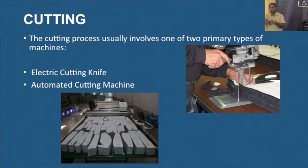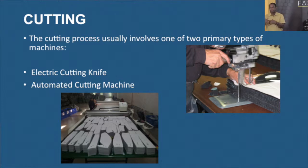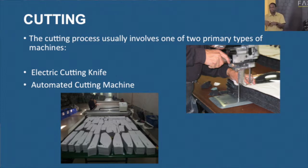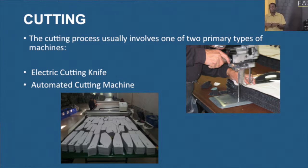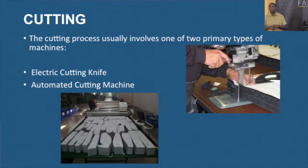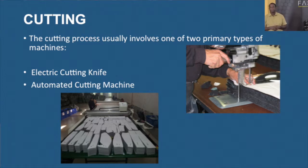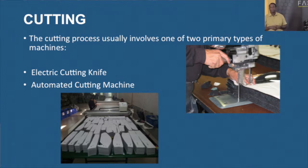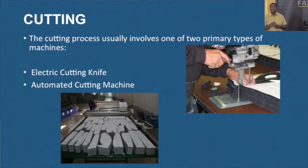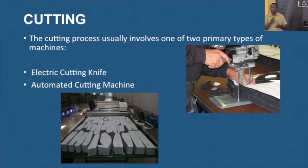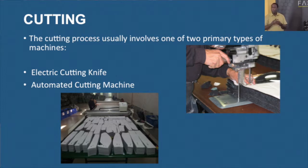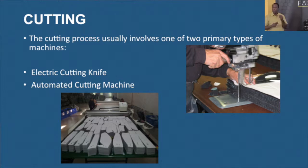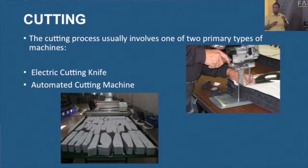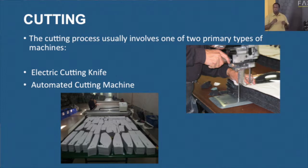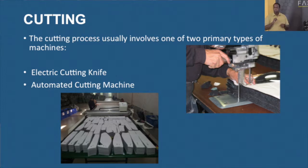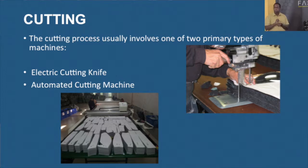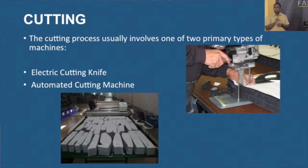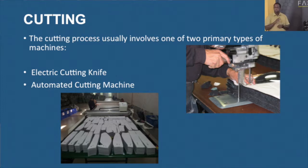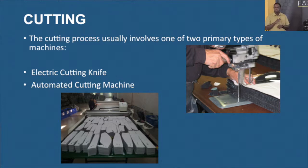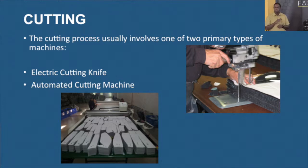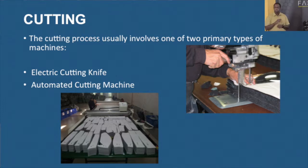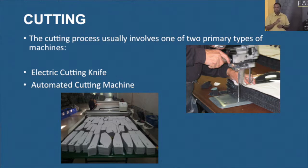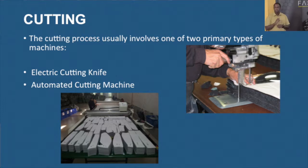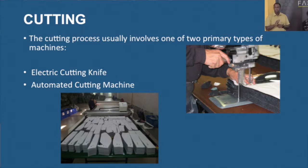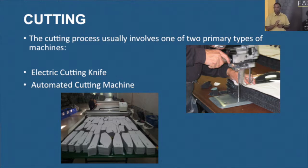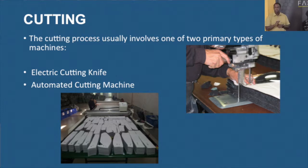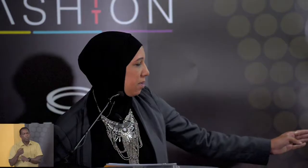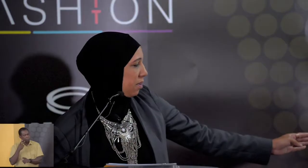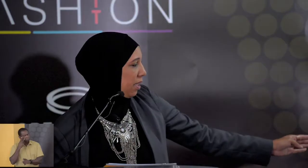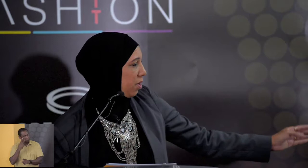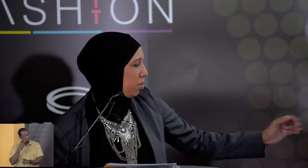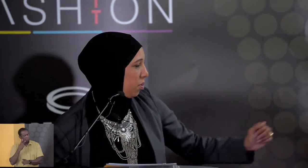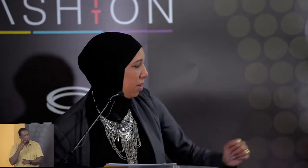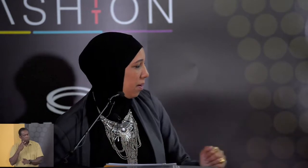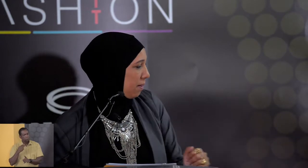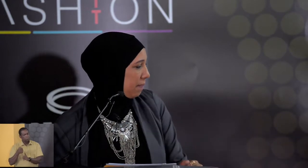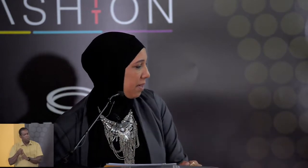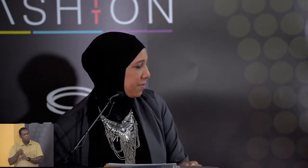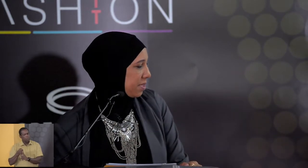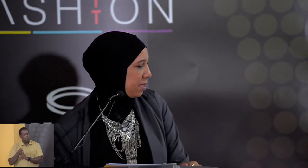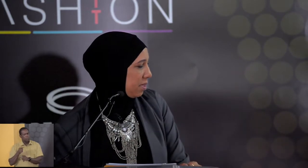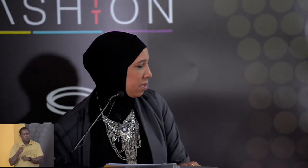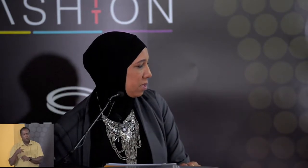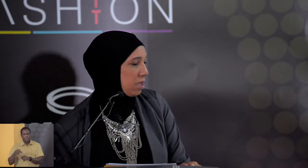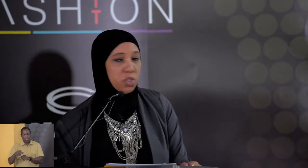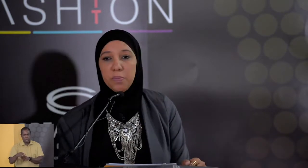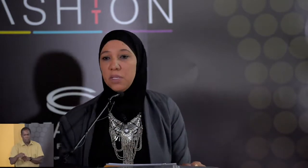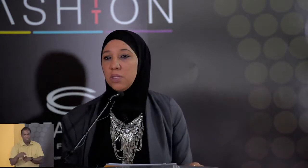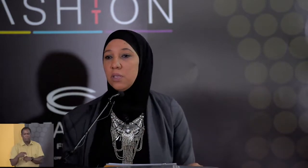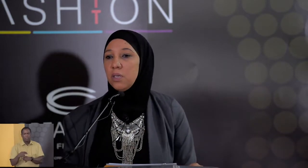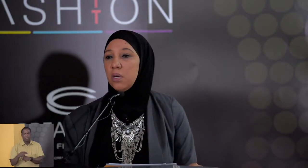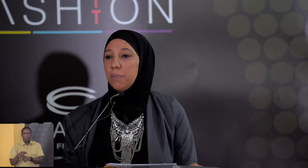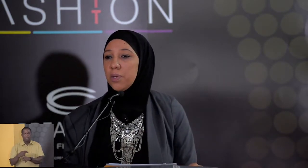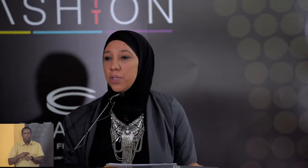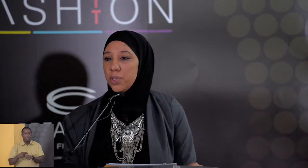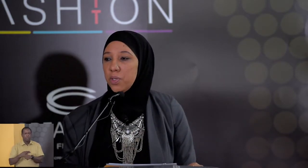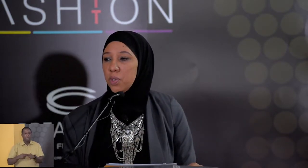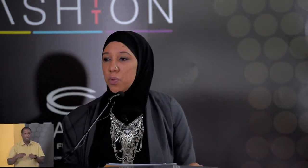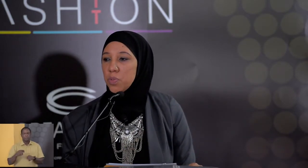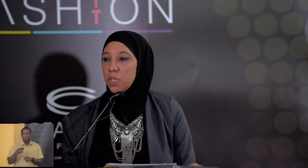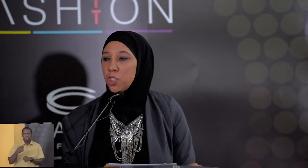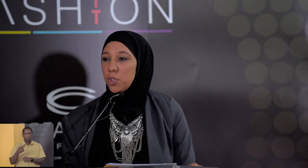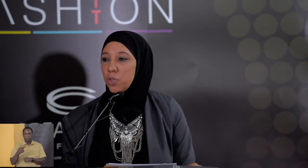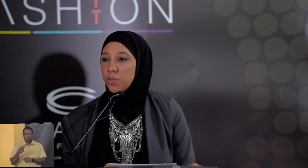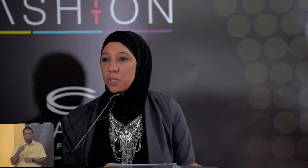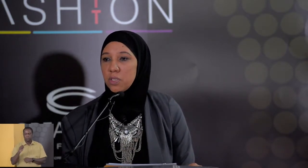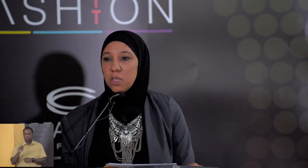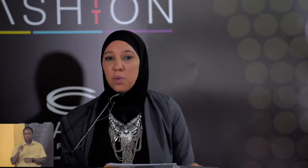both works well. Automated, I know I've seen automated cutter